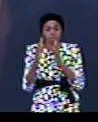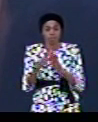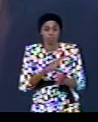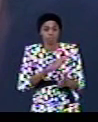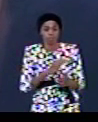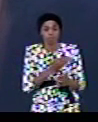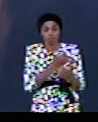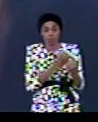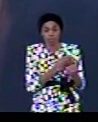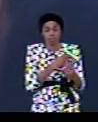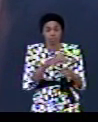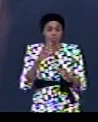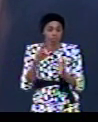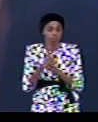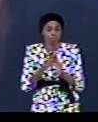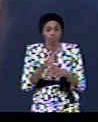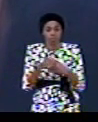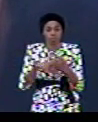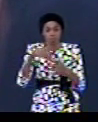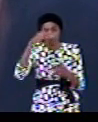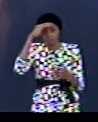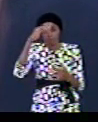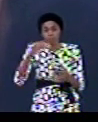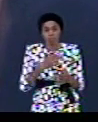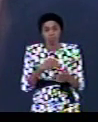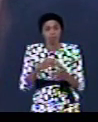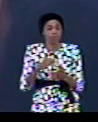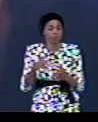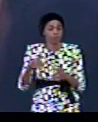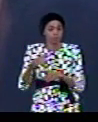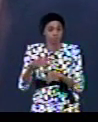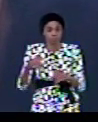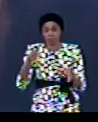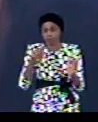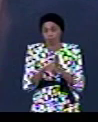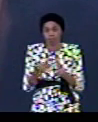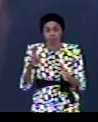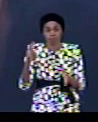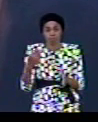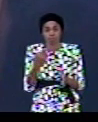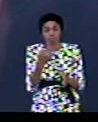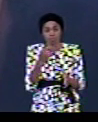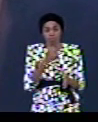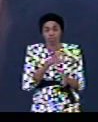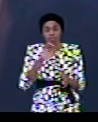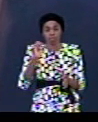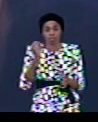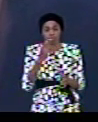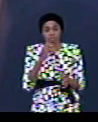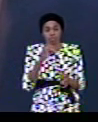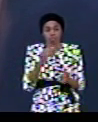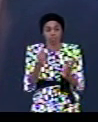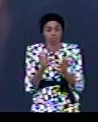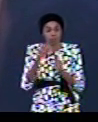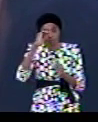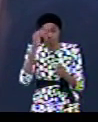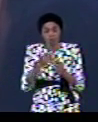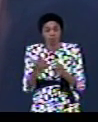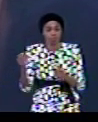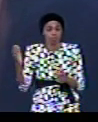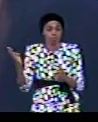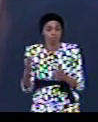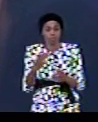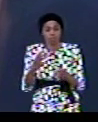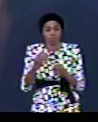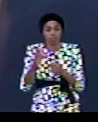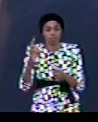slew all the males. And they slew Hamor and Shechem his son with the edge of the sword, and took Dinah out of Shechem's house and